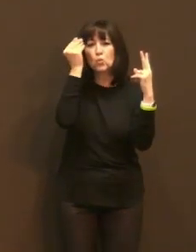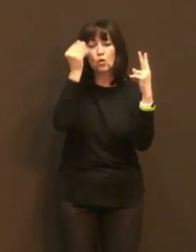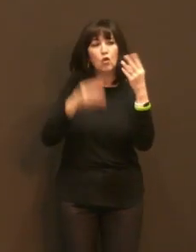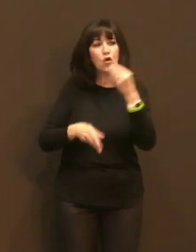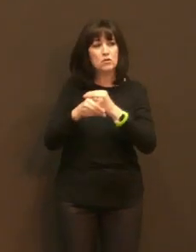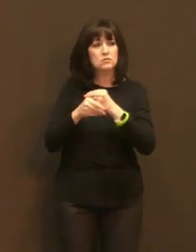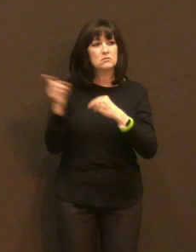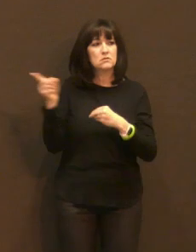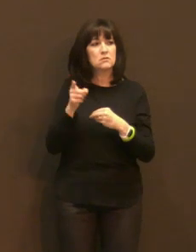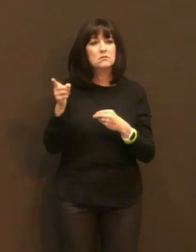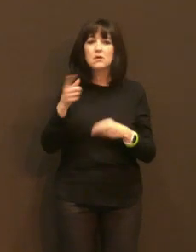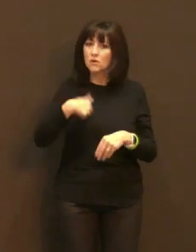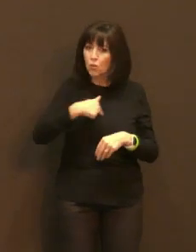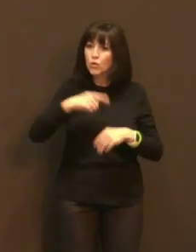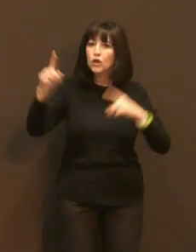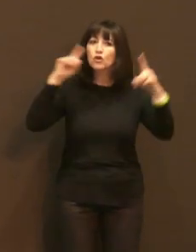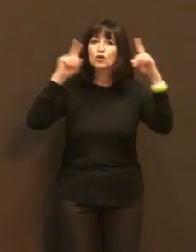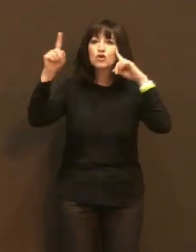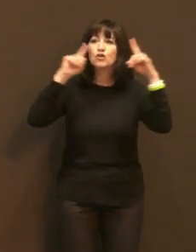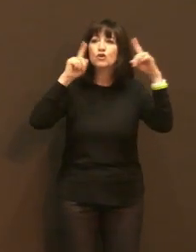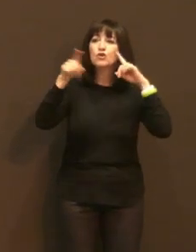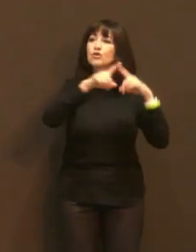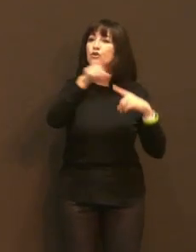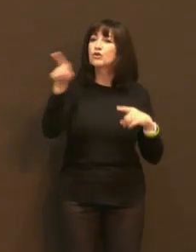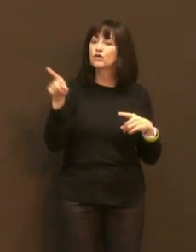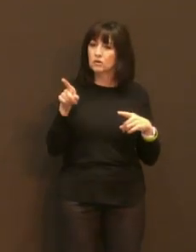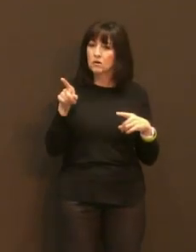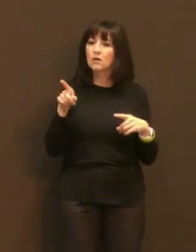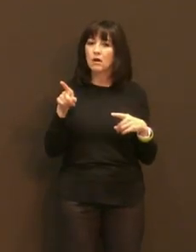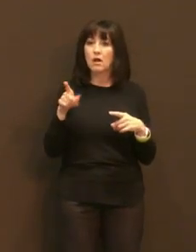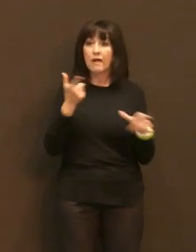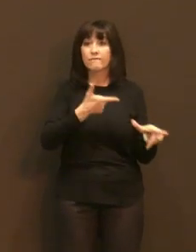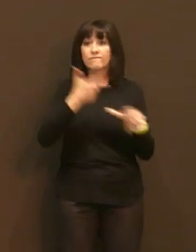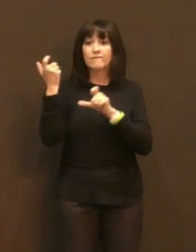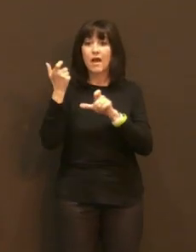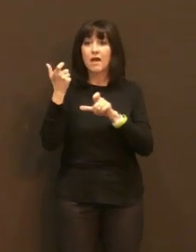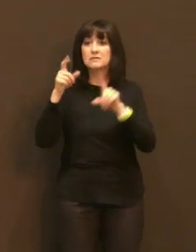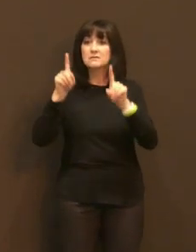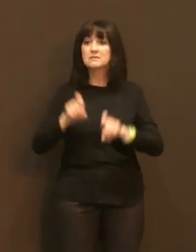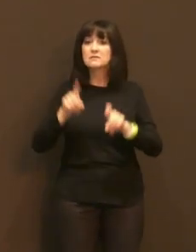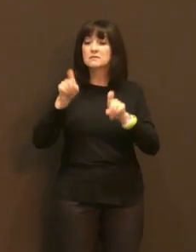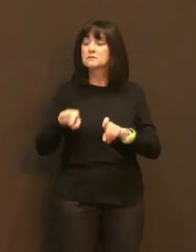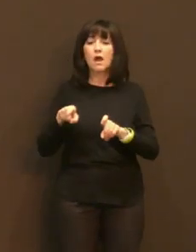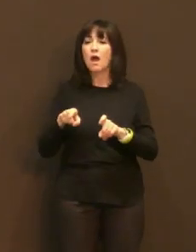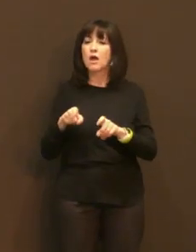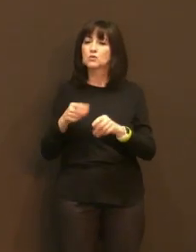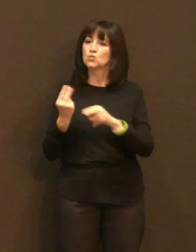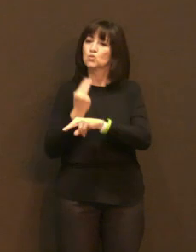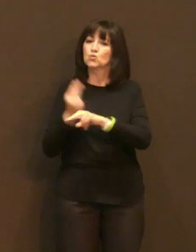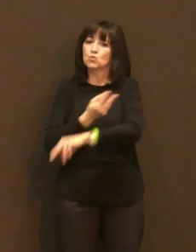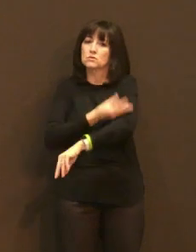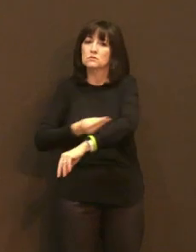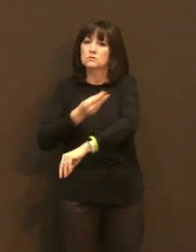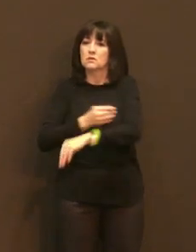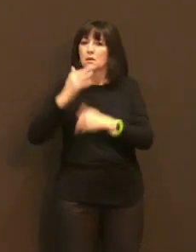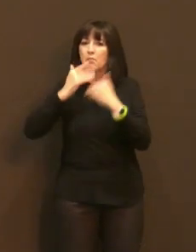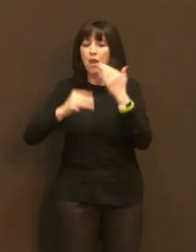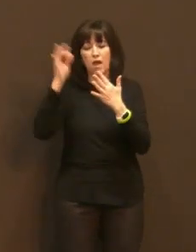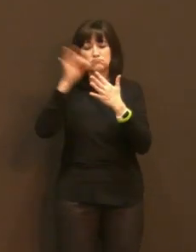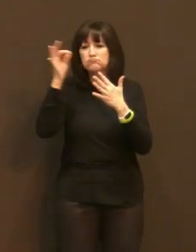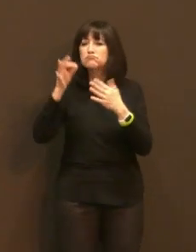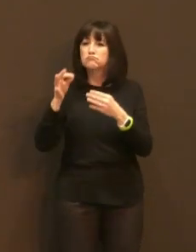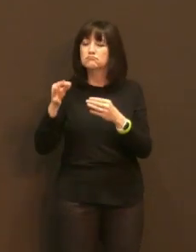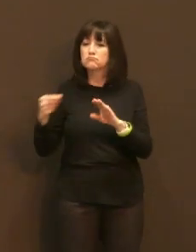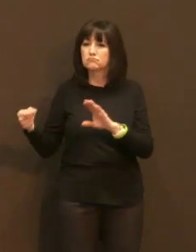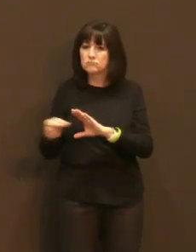the rapid test, that it is blood-based rather than the swab-based. But we've also heard the manufacturers kind of say that there is a risk